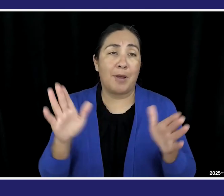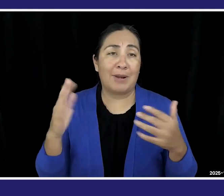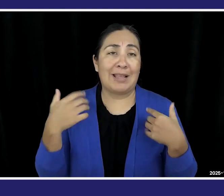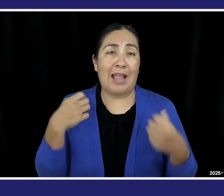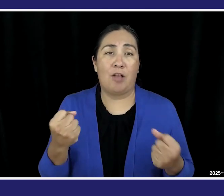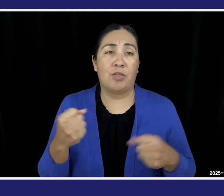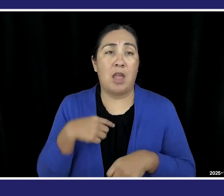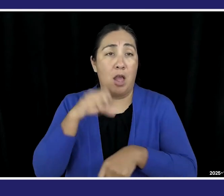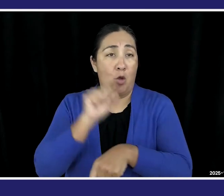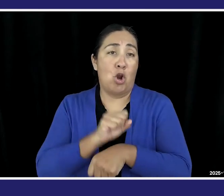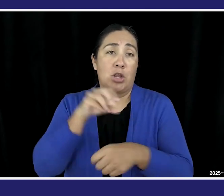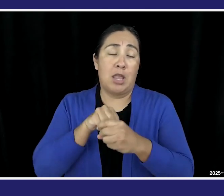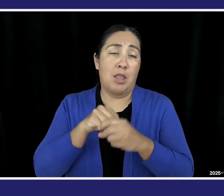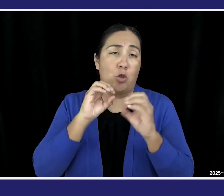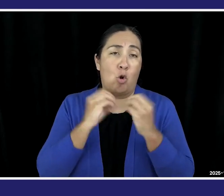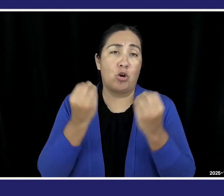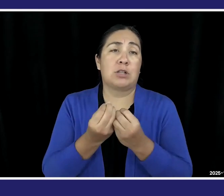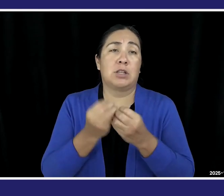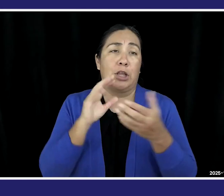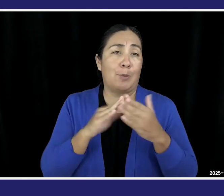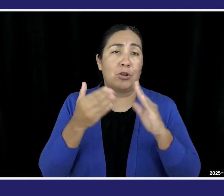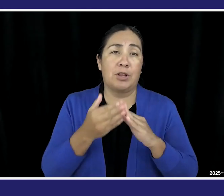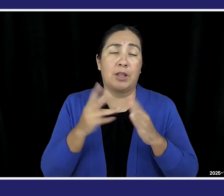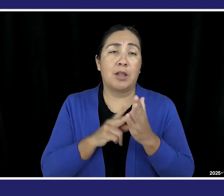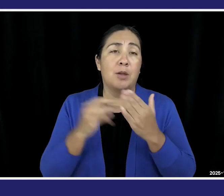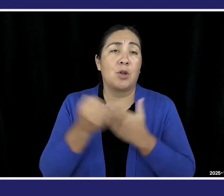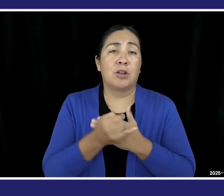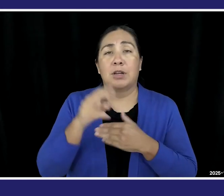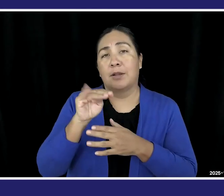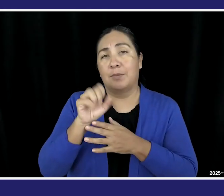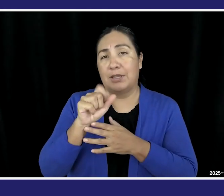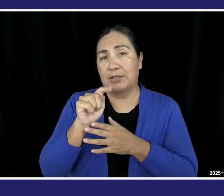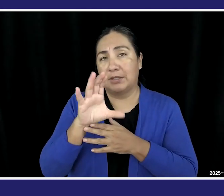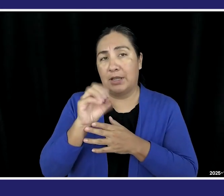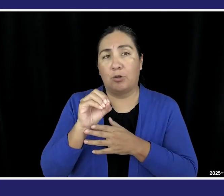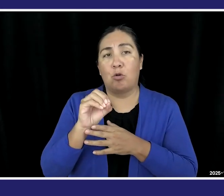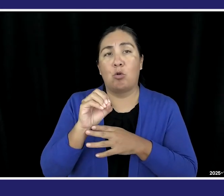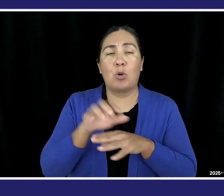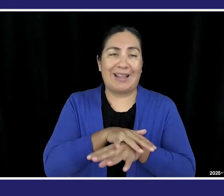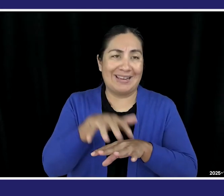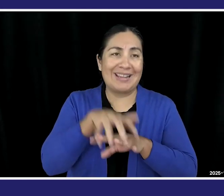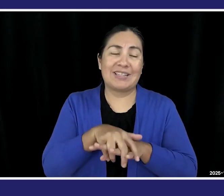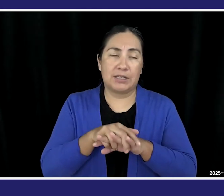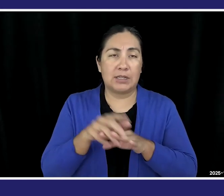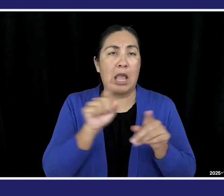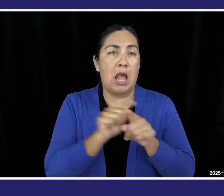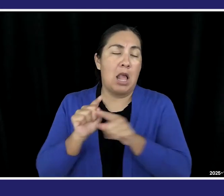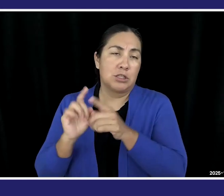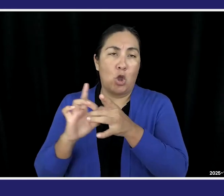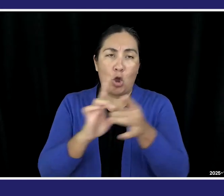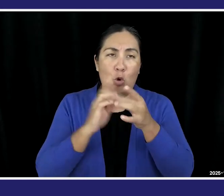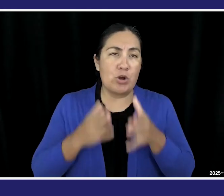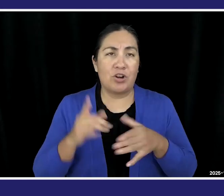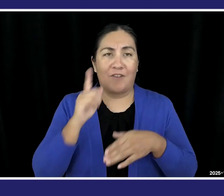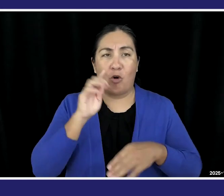I'm a coordinator of the program and living with love, viviendo con amor. And I just